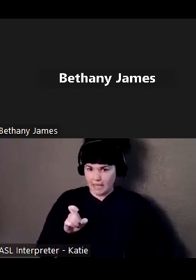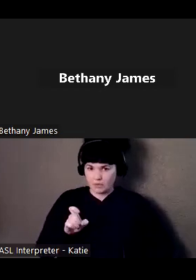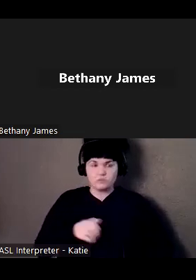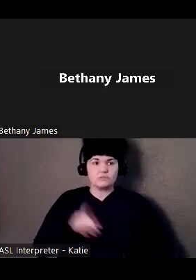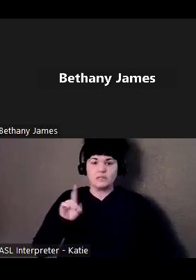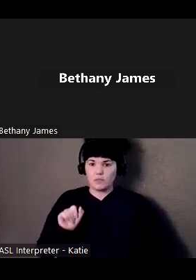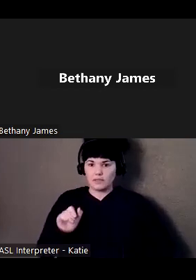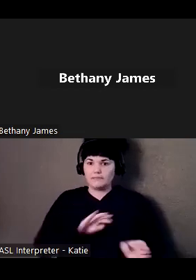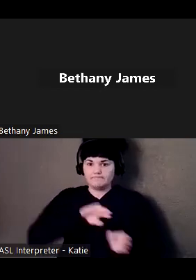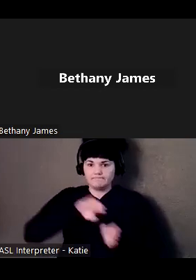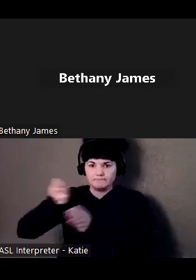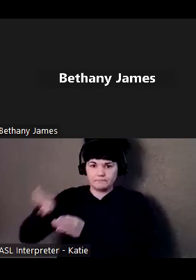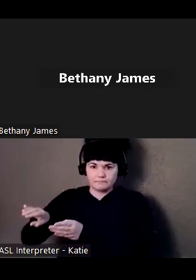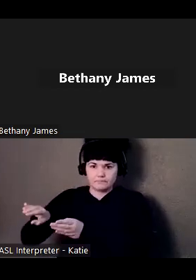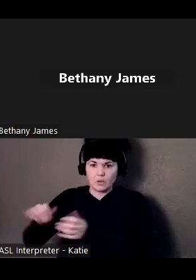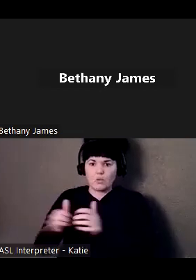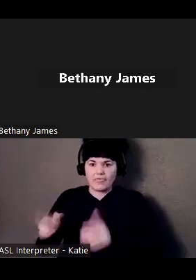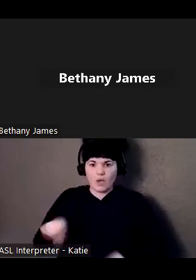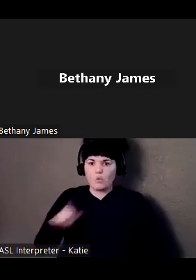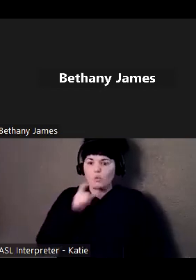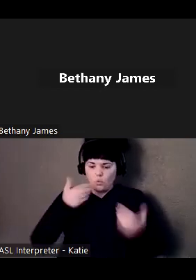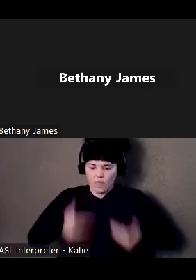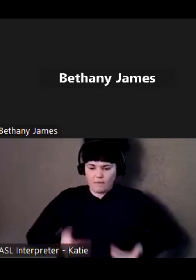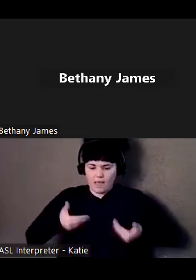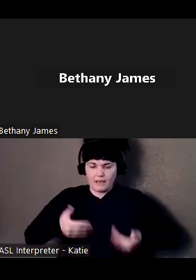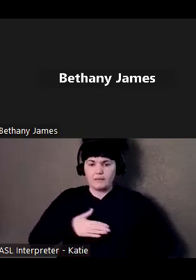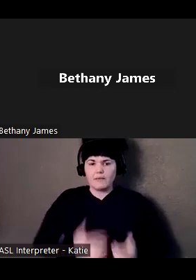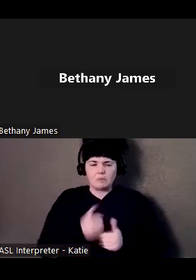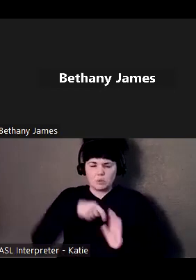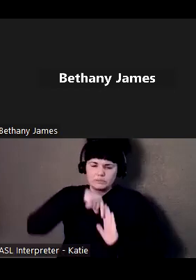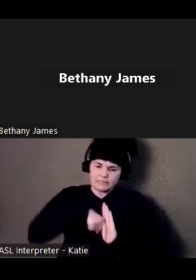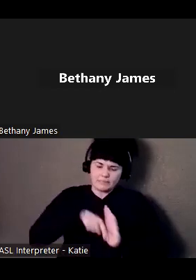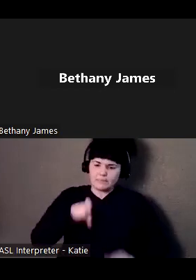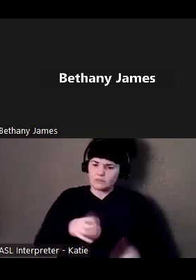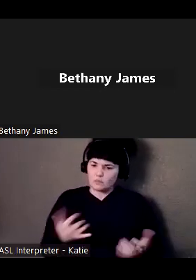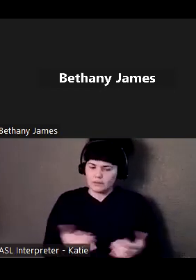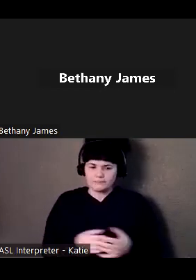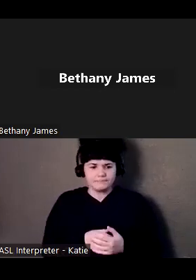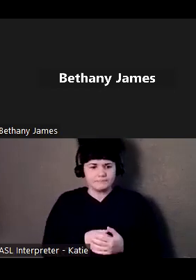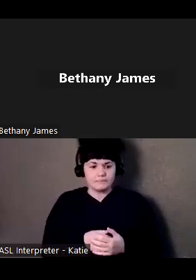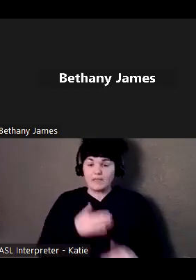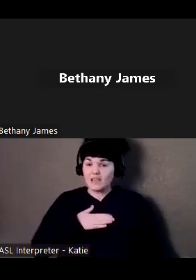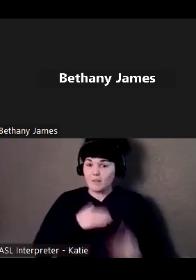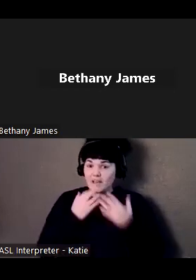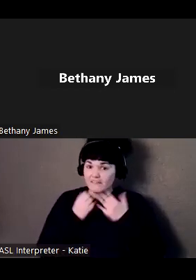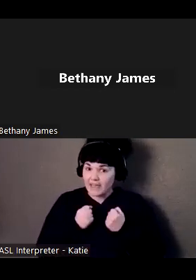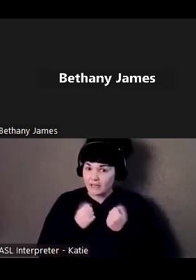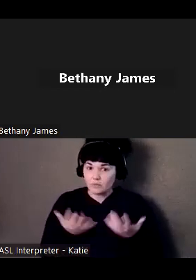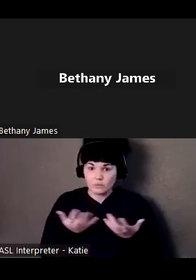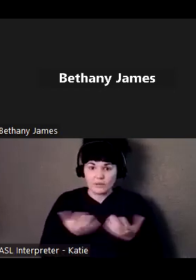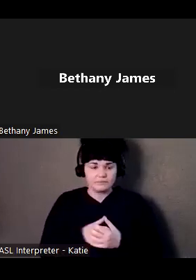I? What are my deepest needs? What do I value? What gives my life meaning?